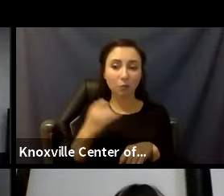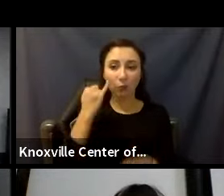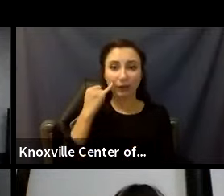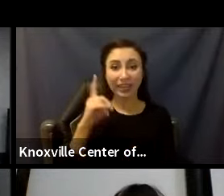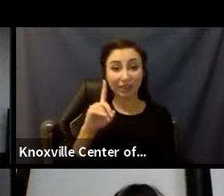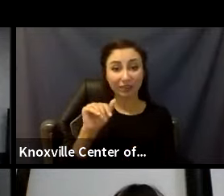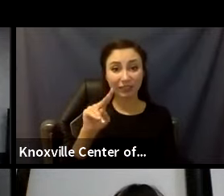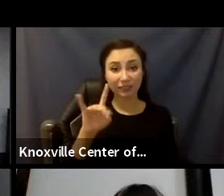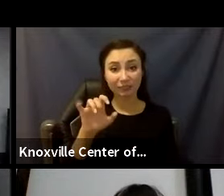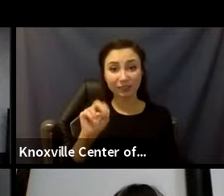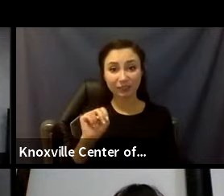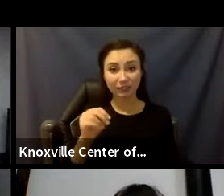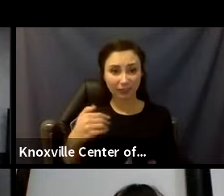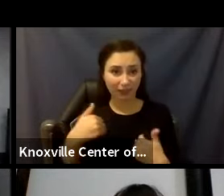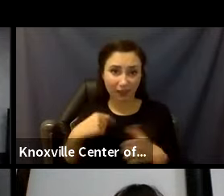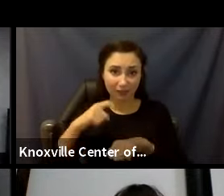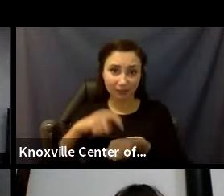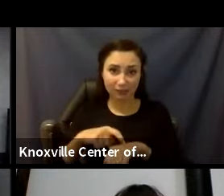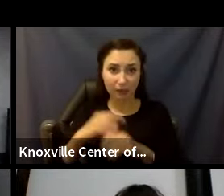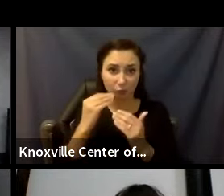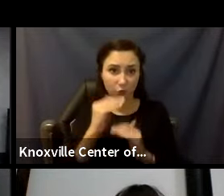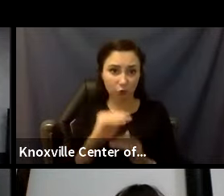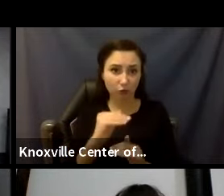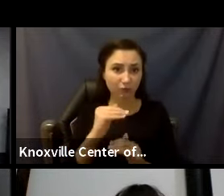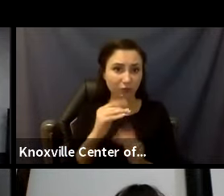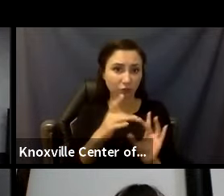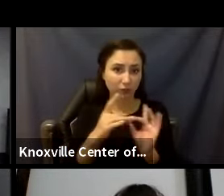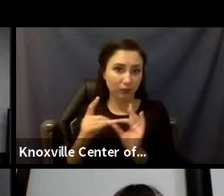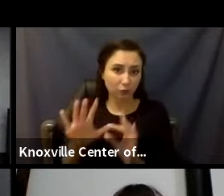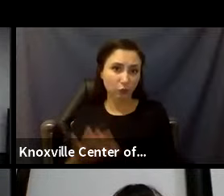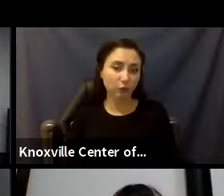time associated with theirs.